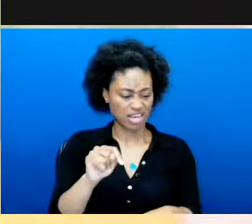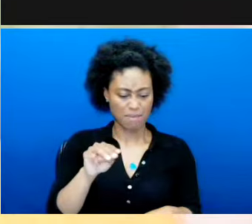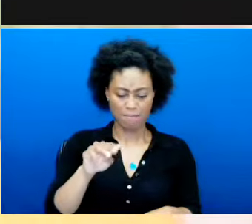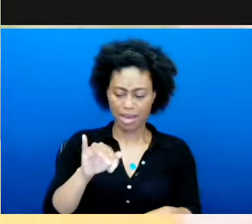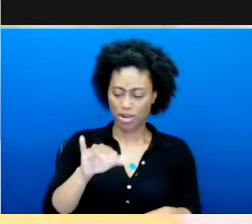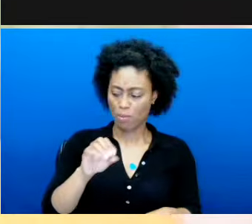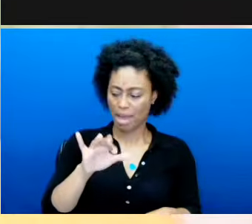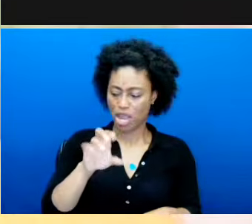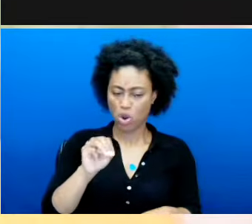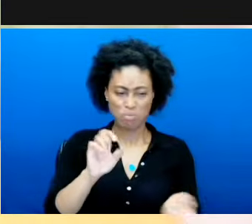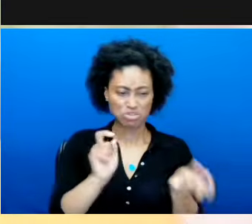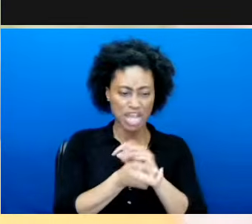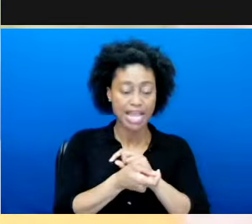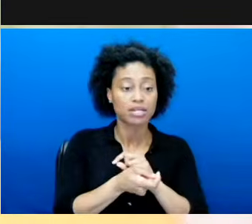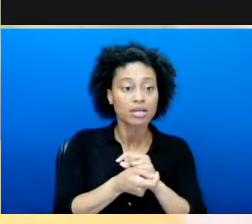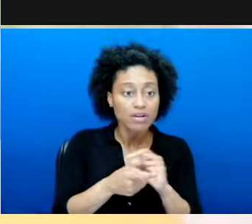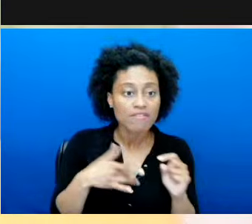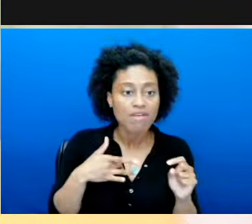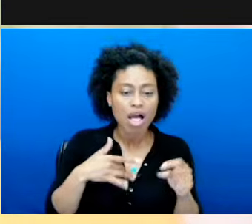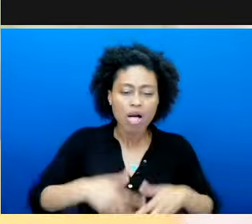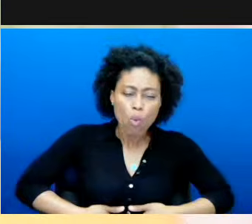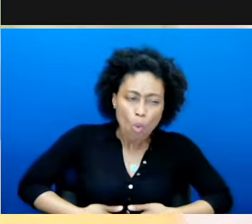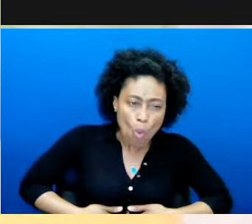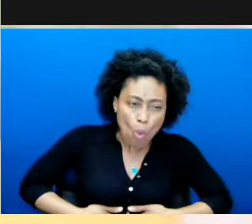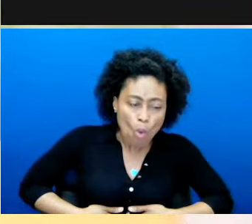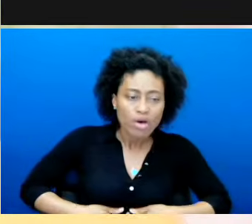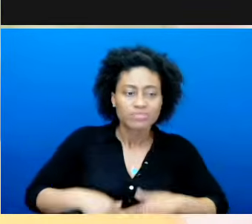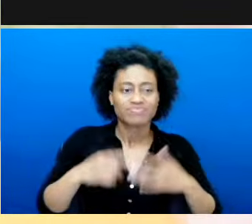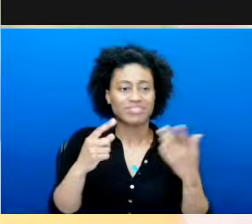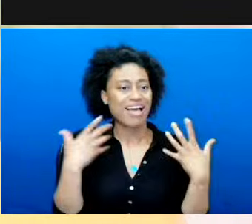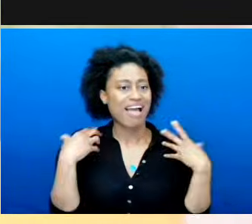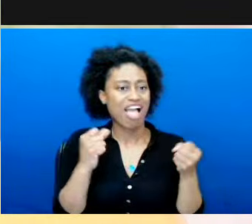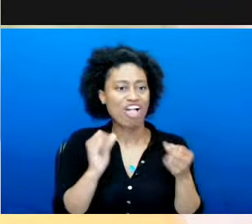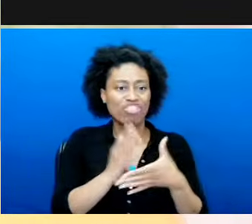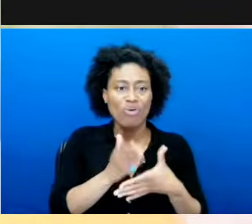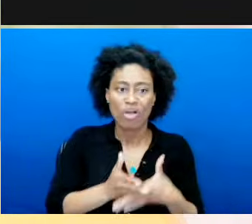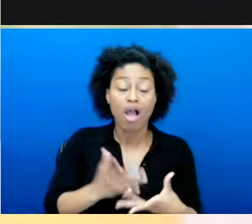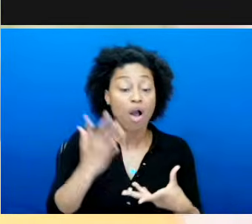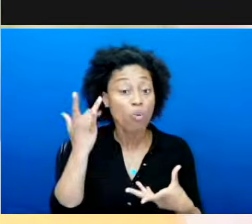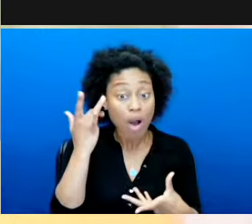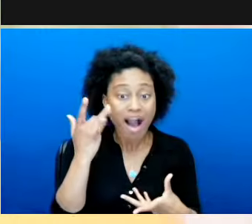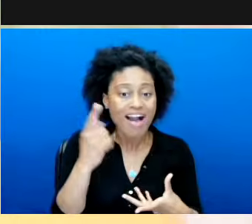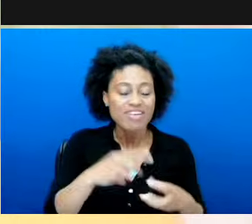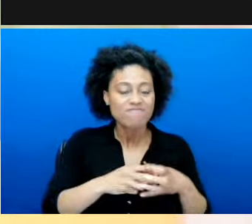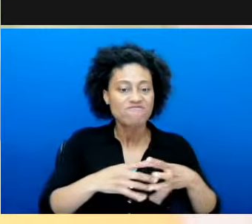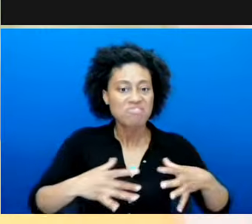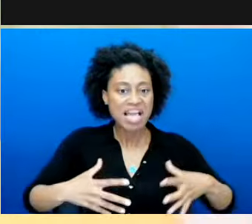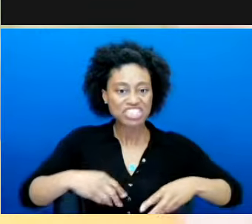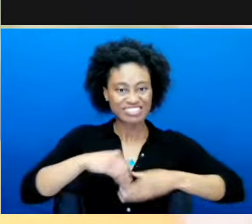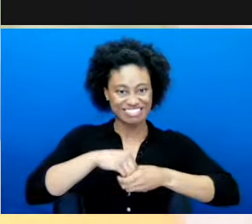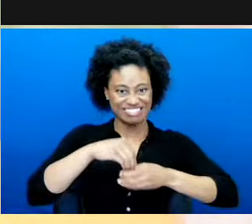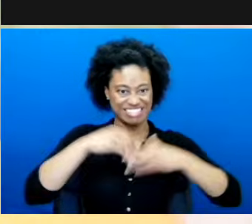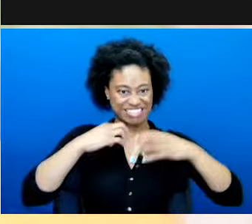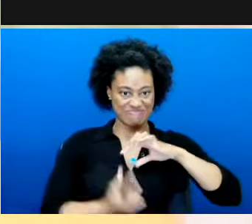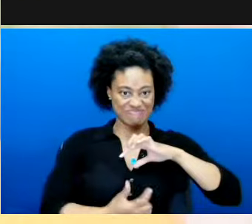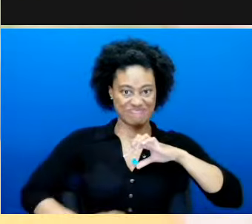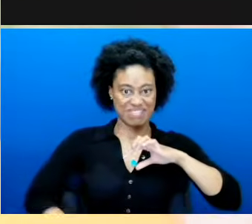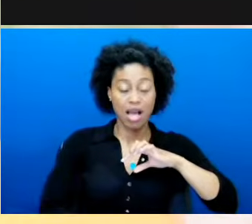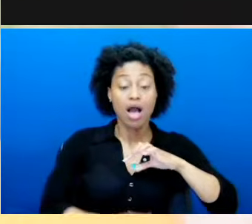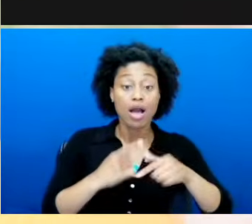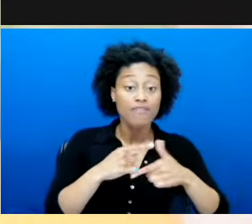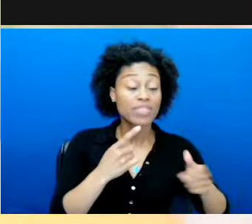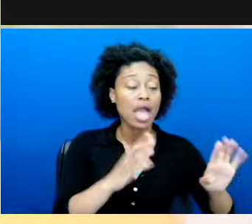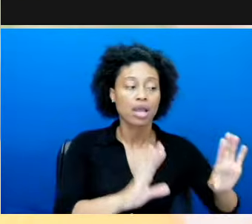experiencing the early stages of chronic health disruption, largely due to inflammation. And as soon as they switched back, within a